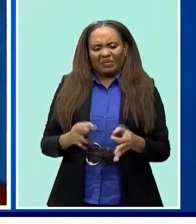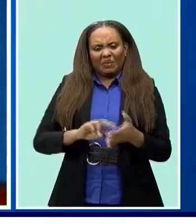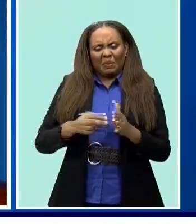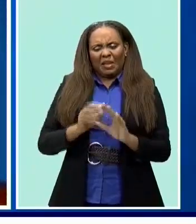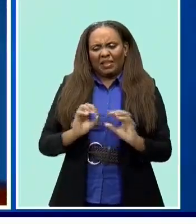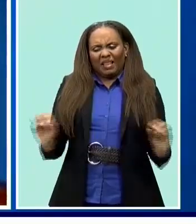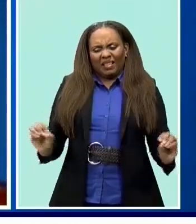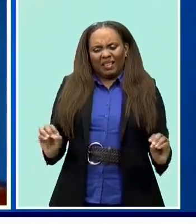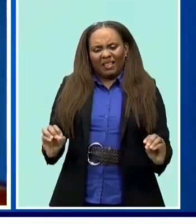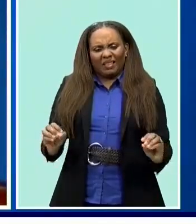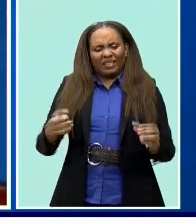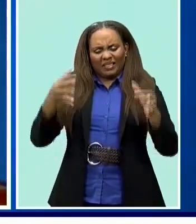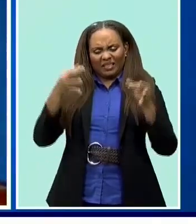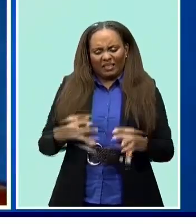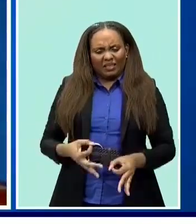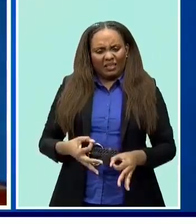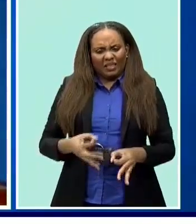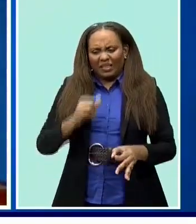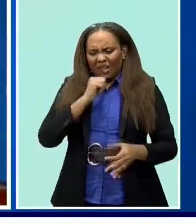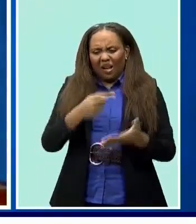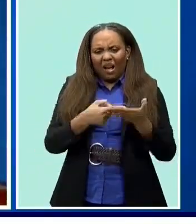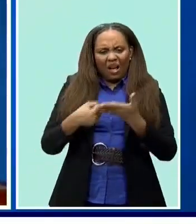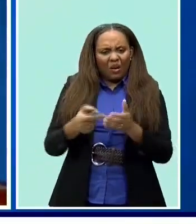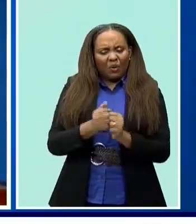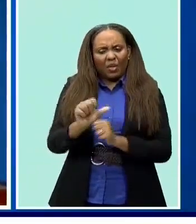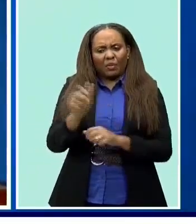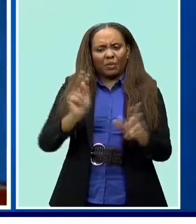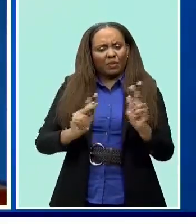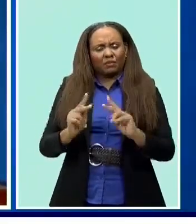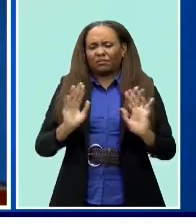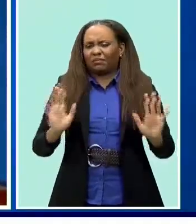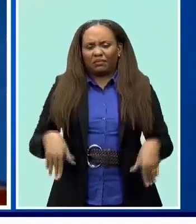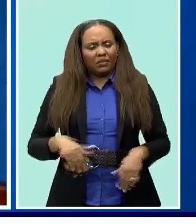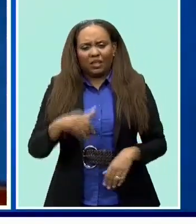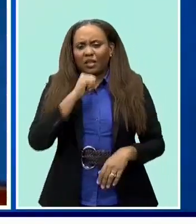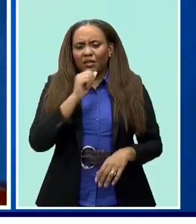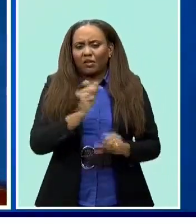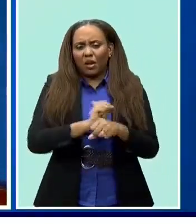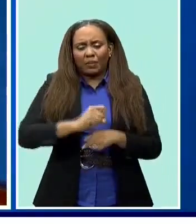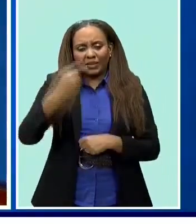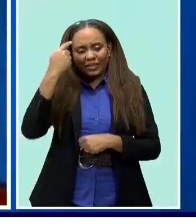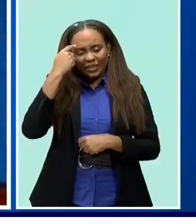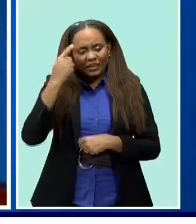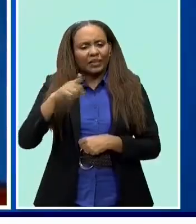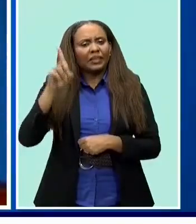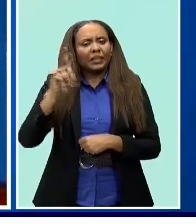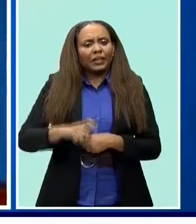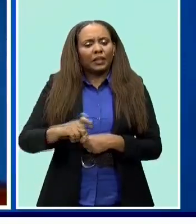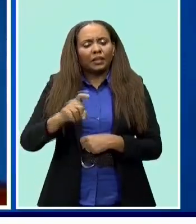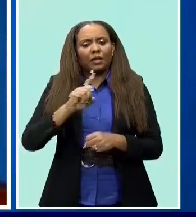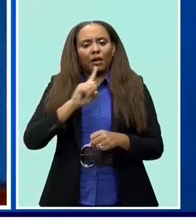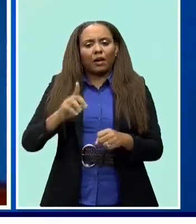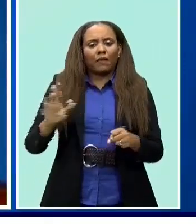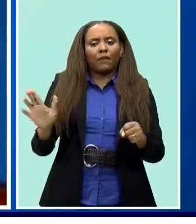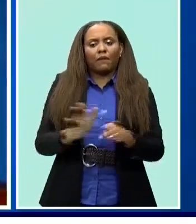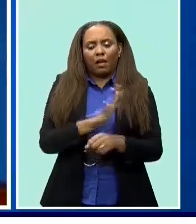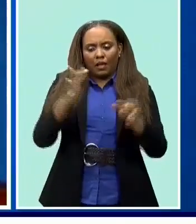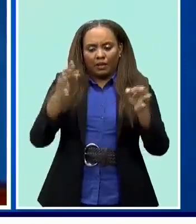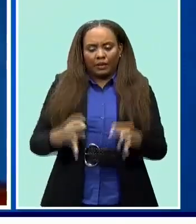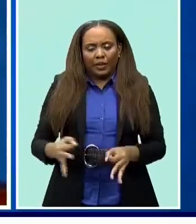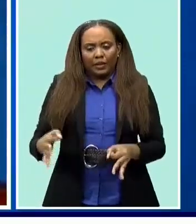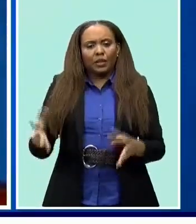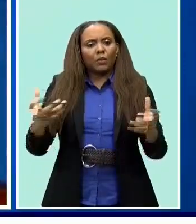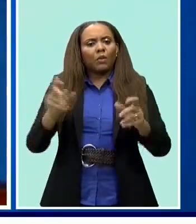without consultation, without caring, without sensitivity to our realities, is not